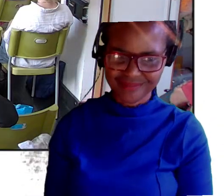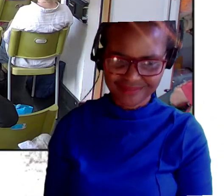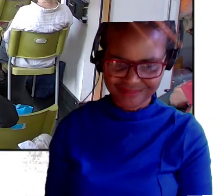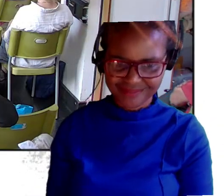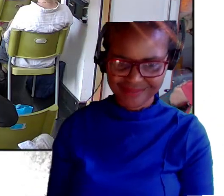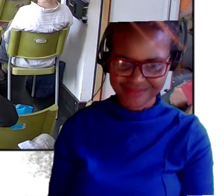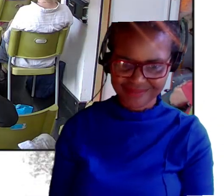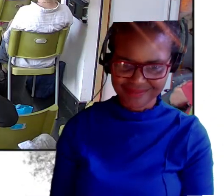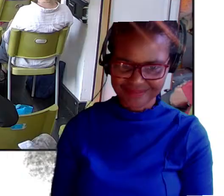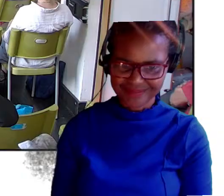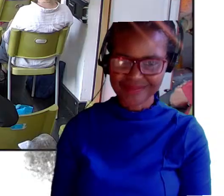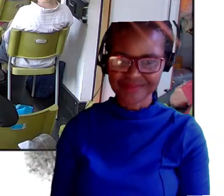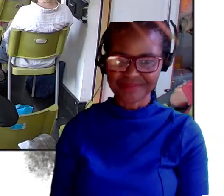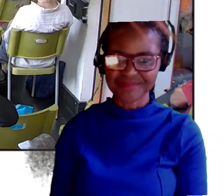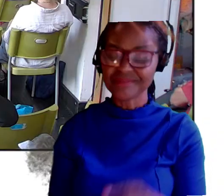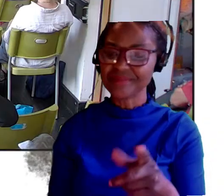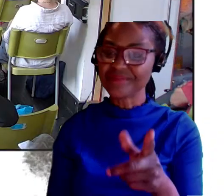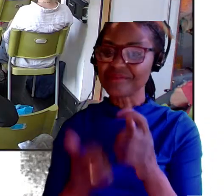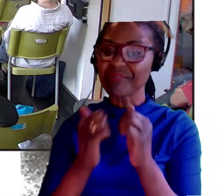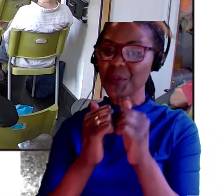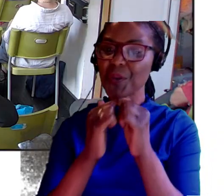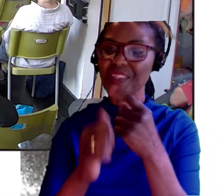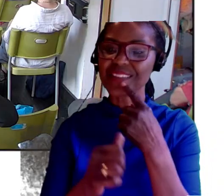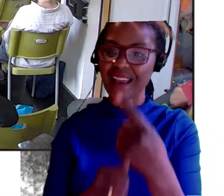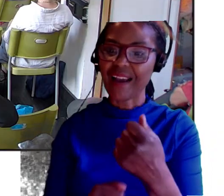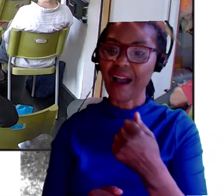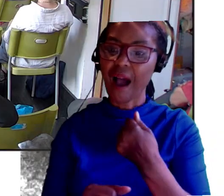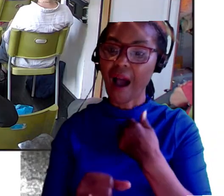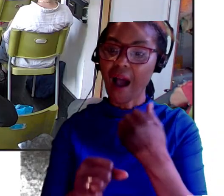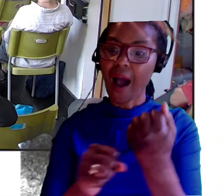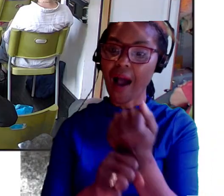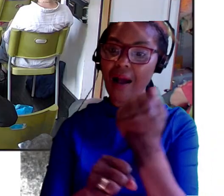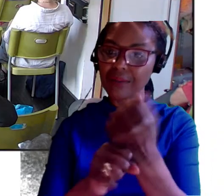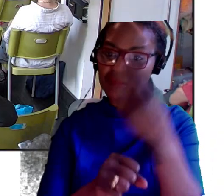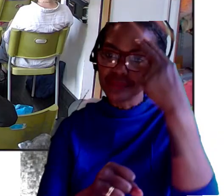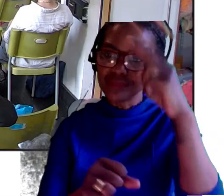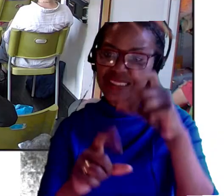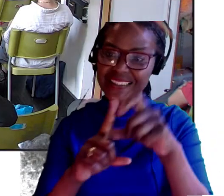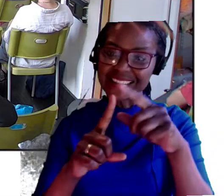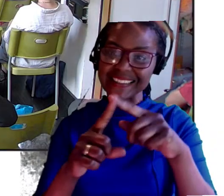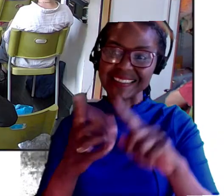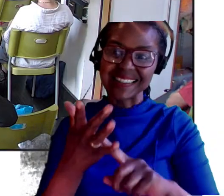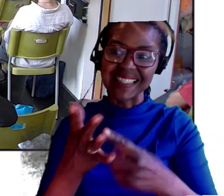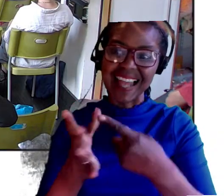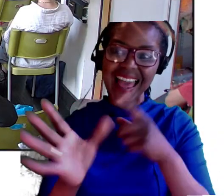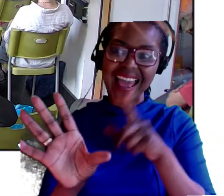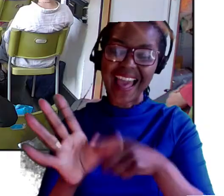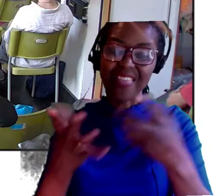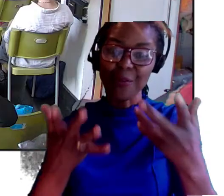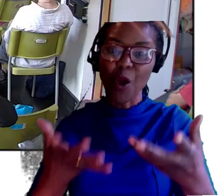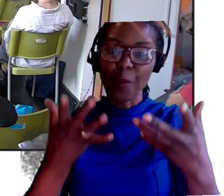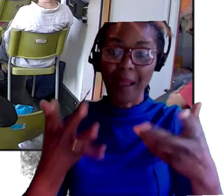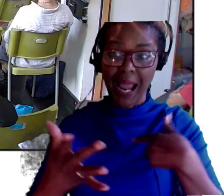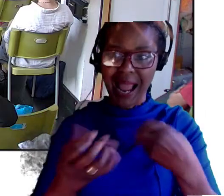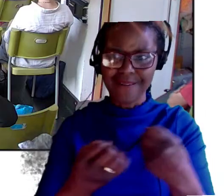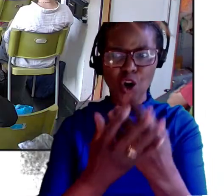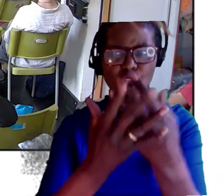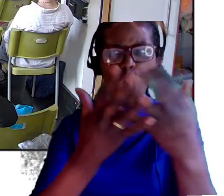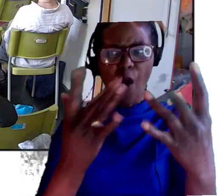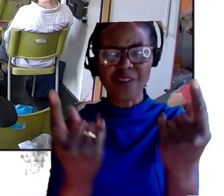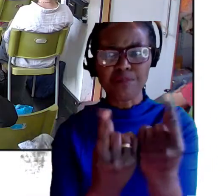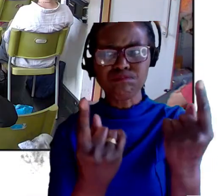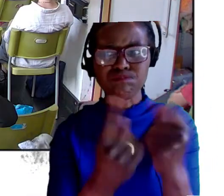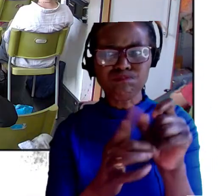in the production of Delay that we've got on at the moment, there is what we've described as a props graveyard. There are loads of things that are kind of